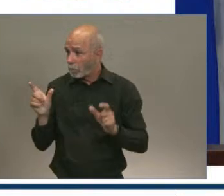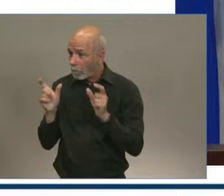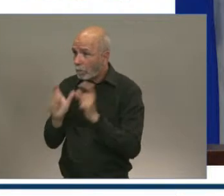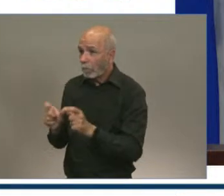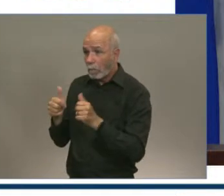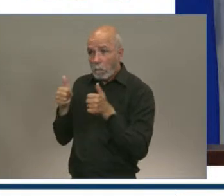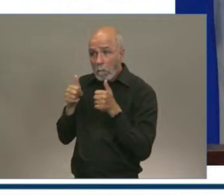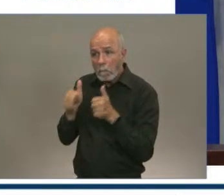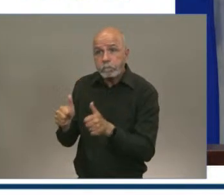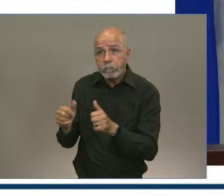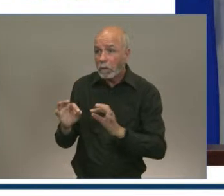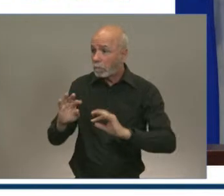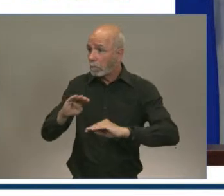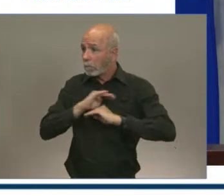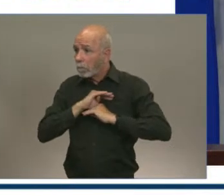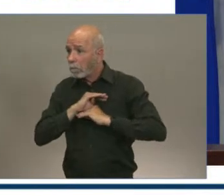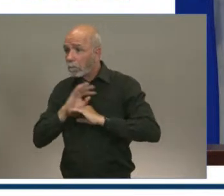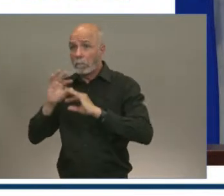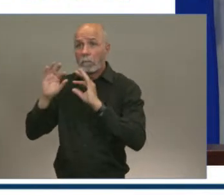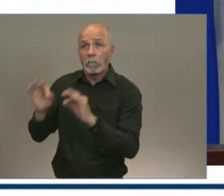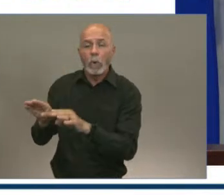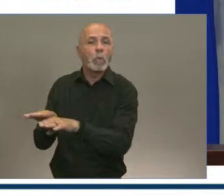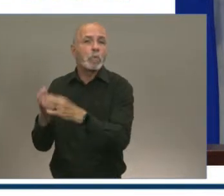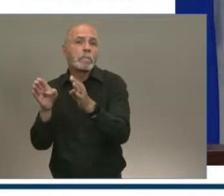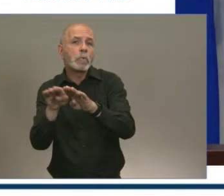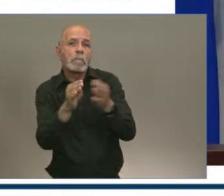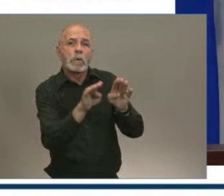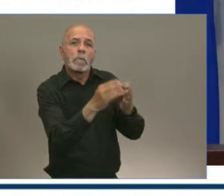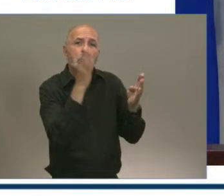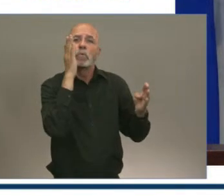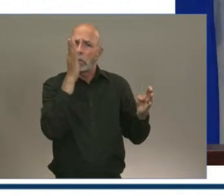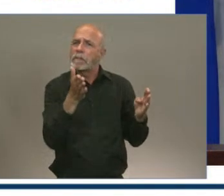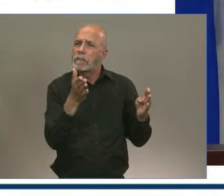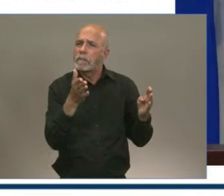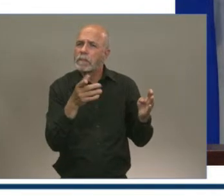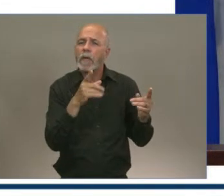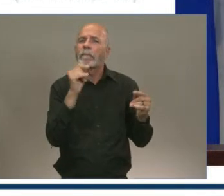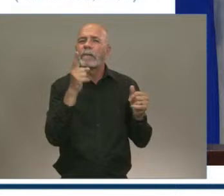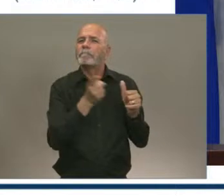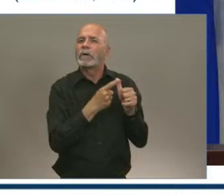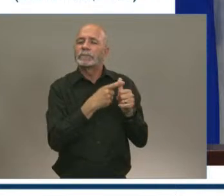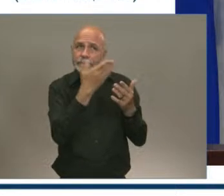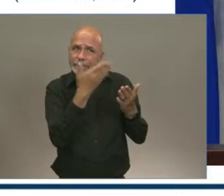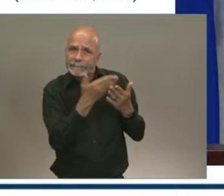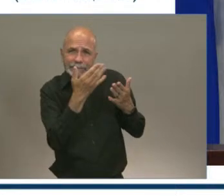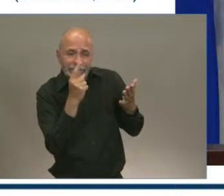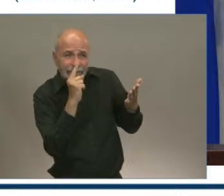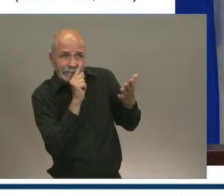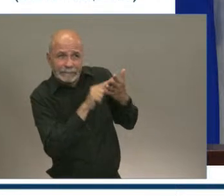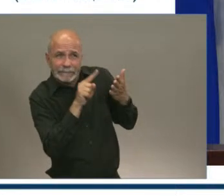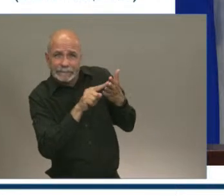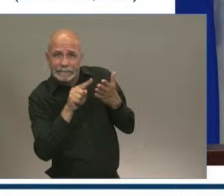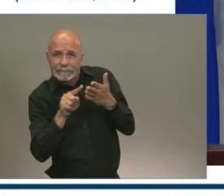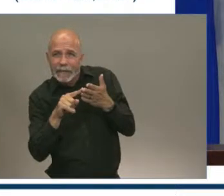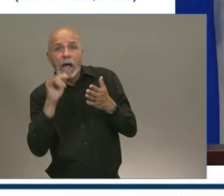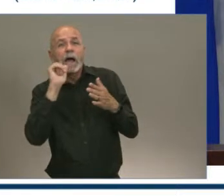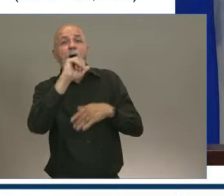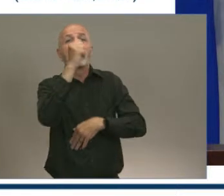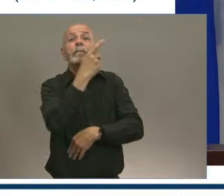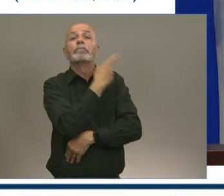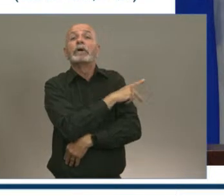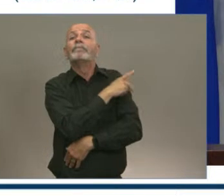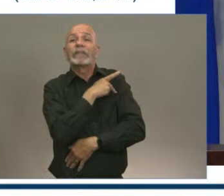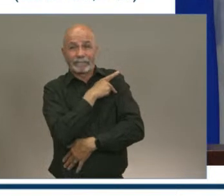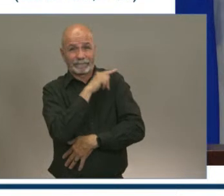that we can ease restrictions. We just need to validate that. So we're working on systems like other provinces are to be able to have that right